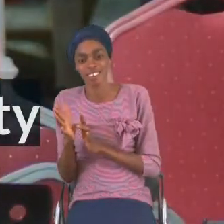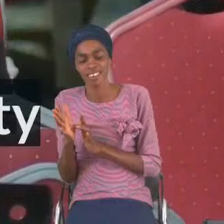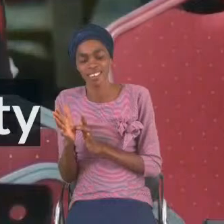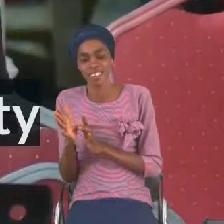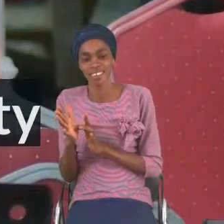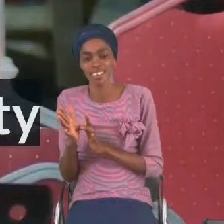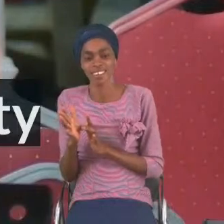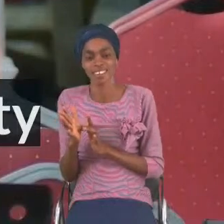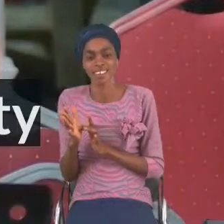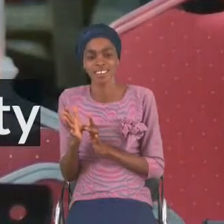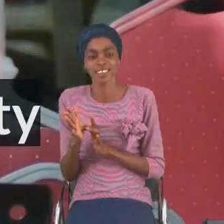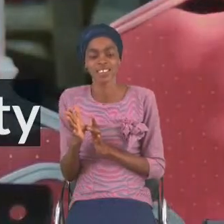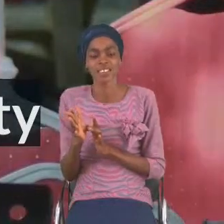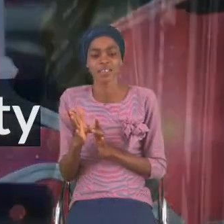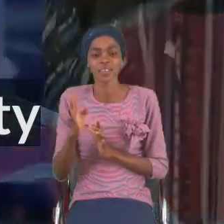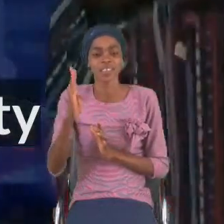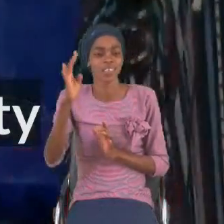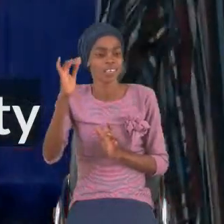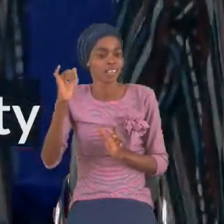Jesus,